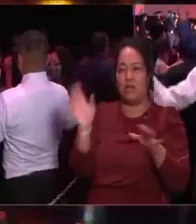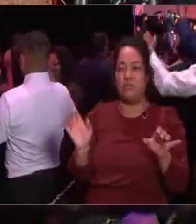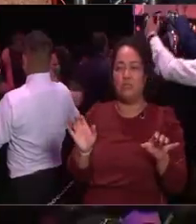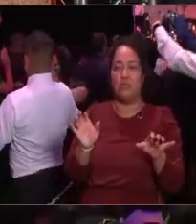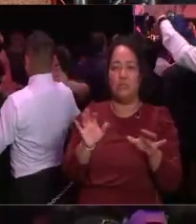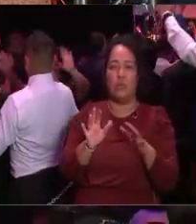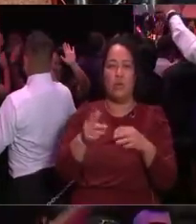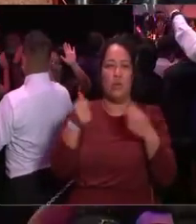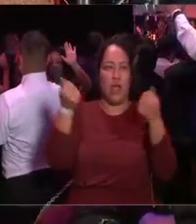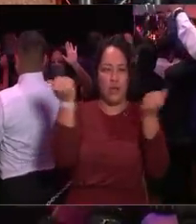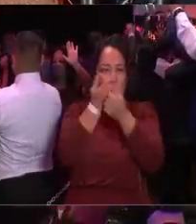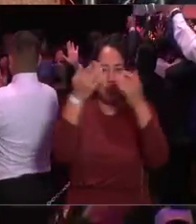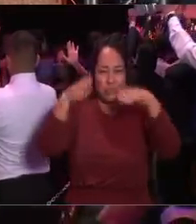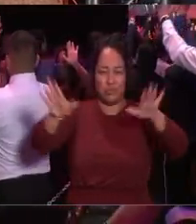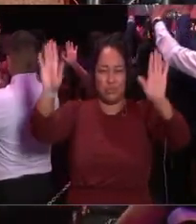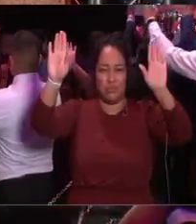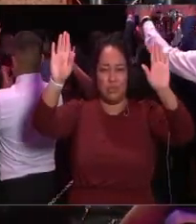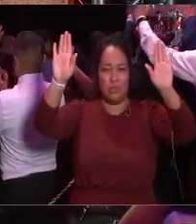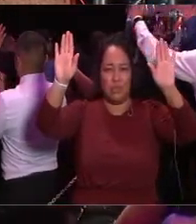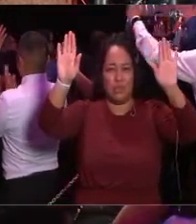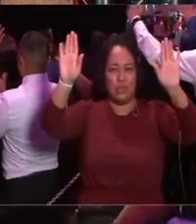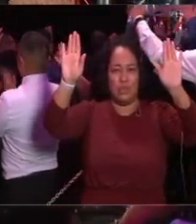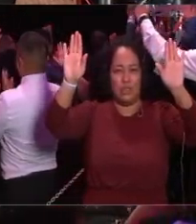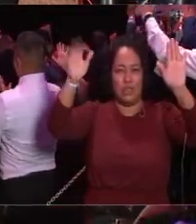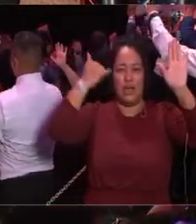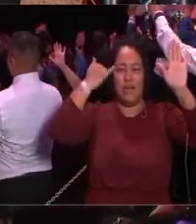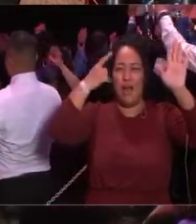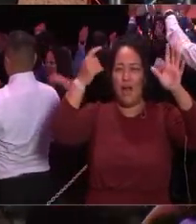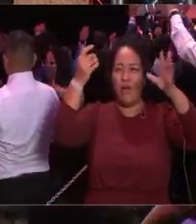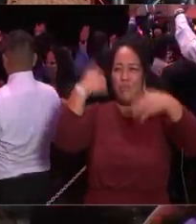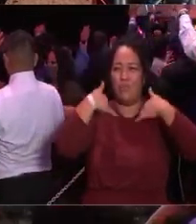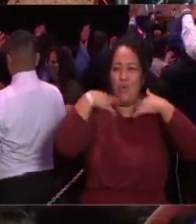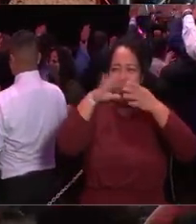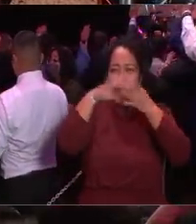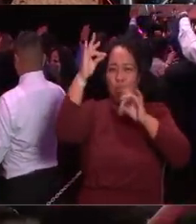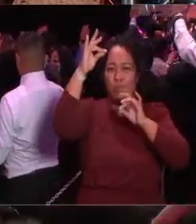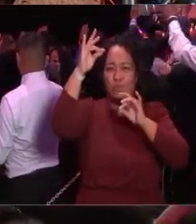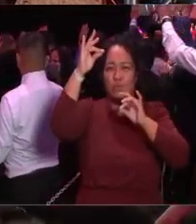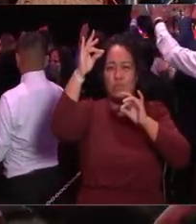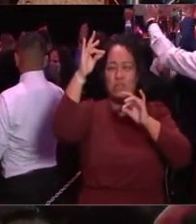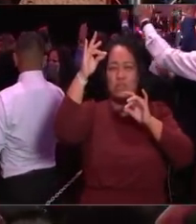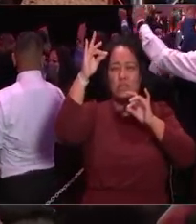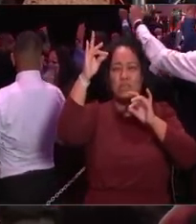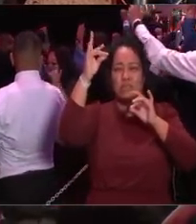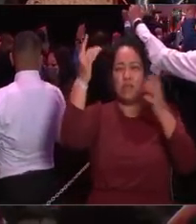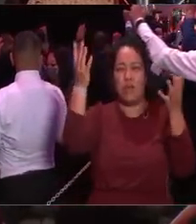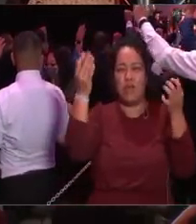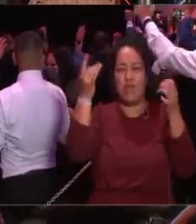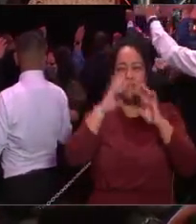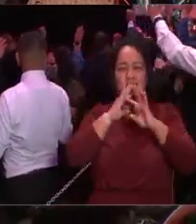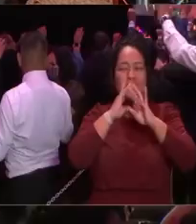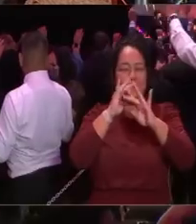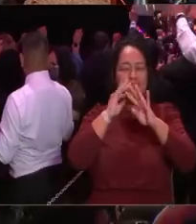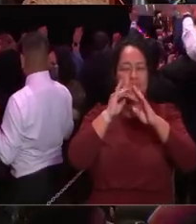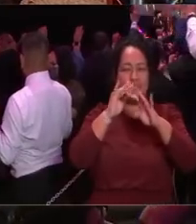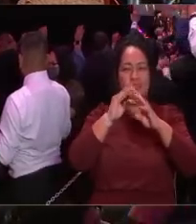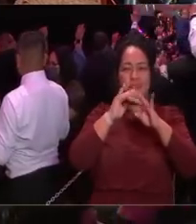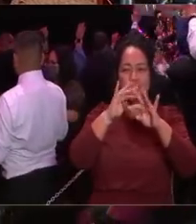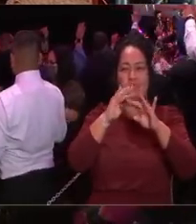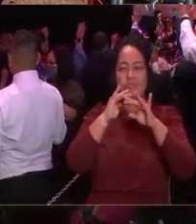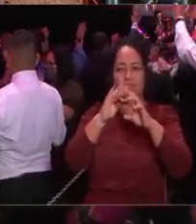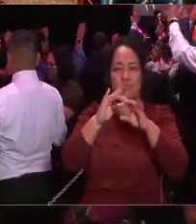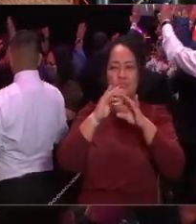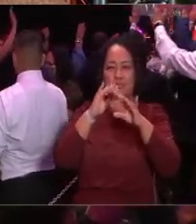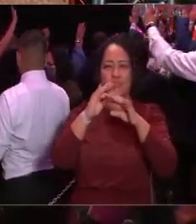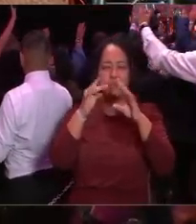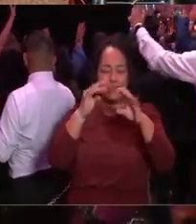sus manos. Put your hands up. Levante sus manos. If you have the Holy Ghost, si tienes el Espíritu Santo, I want you to speak in tongues. Quiero que hables en